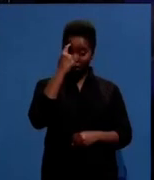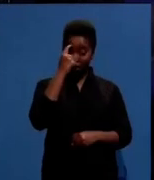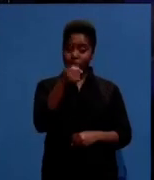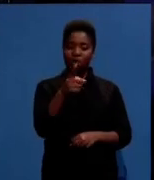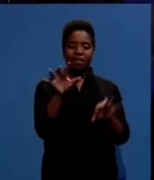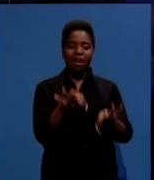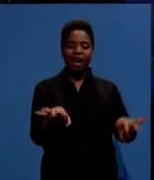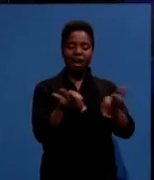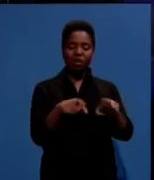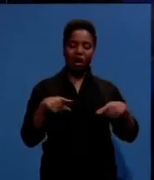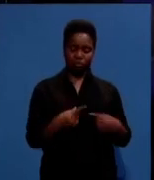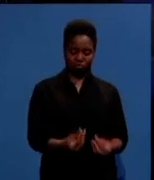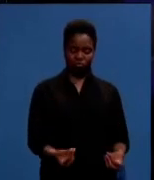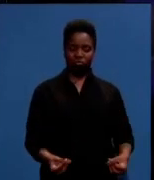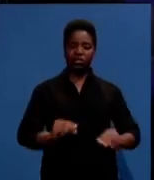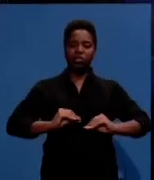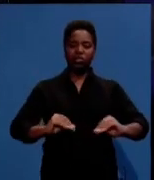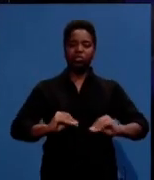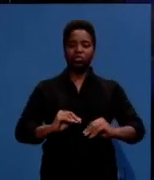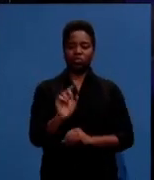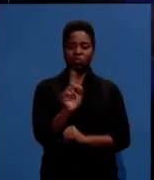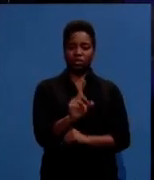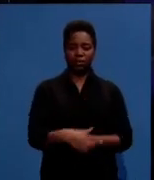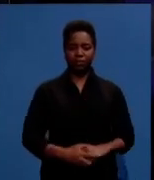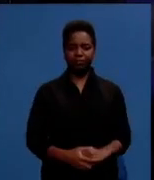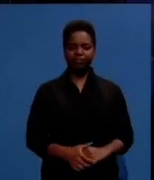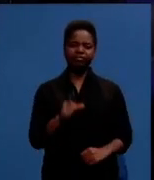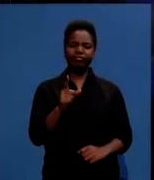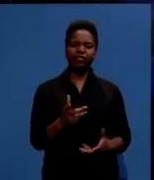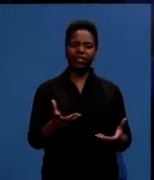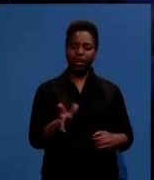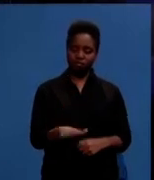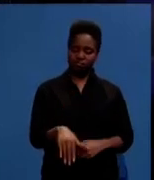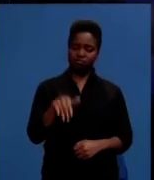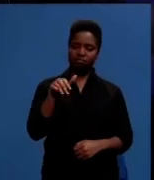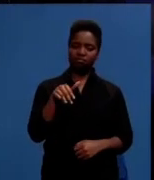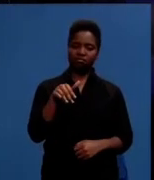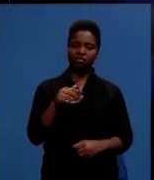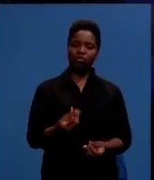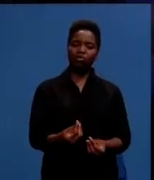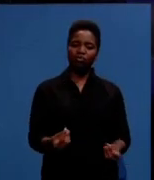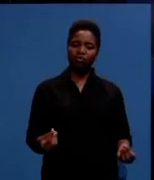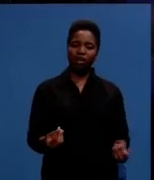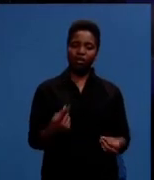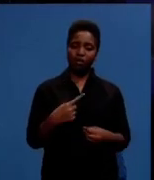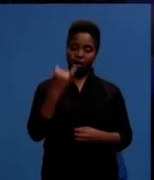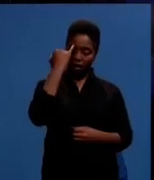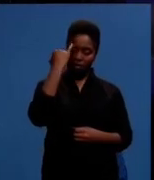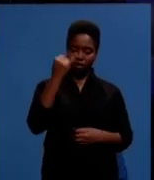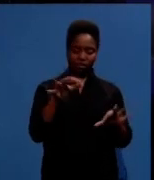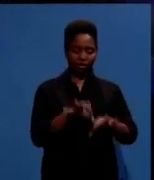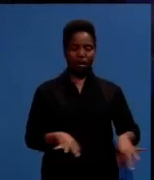values you're bequeathing to your children obviously come into that too. How can you raise children who will embody ideals and values that Tata